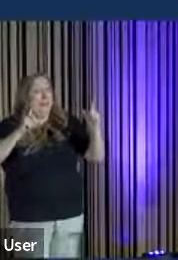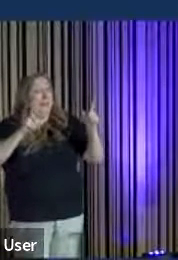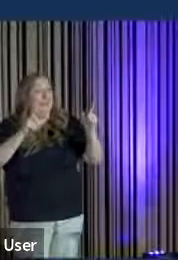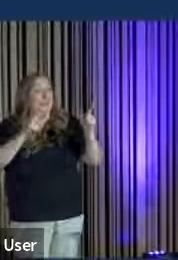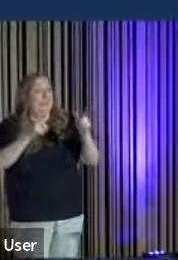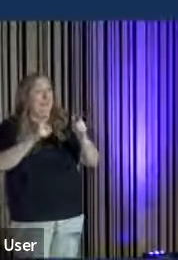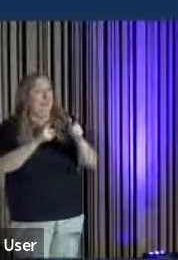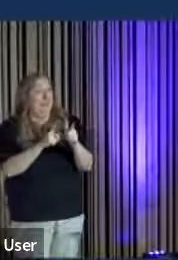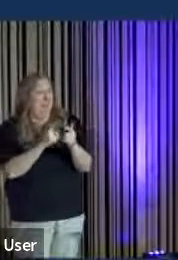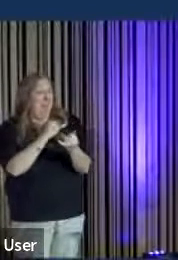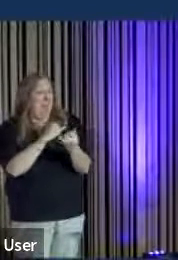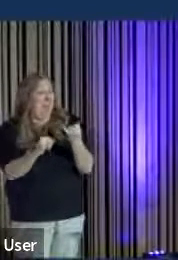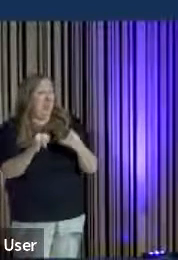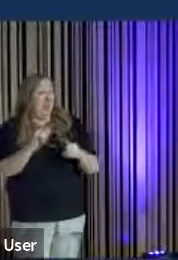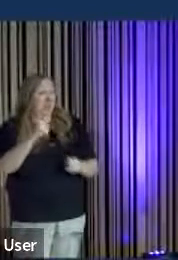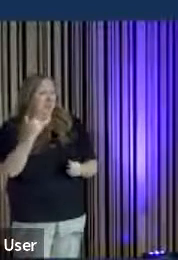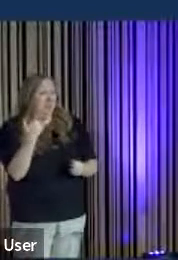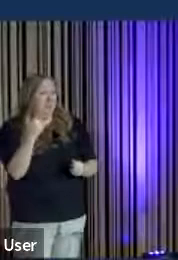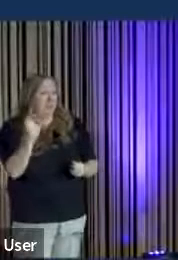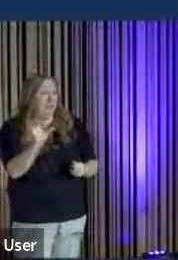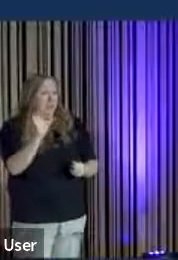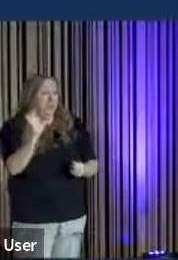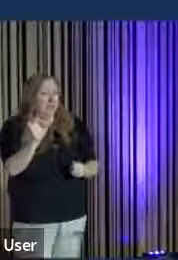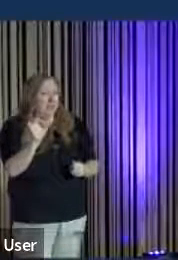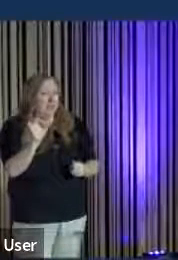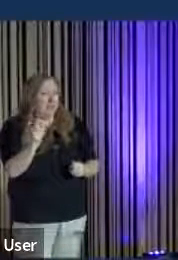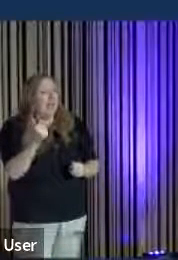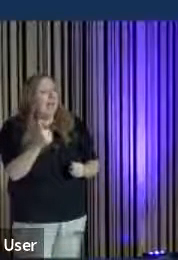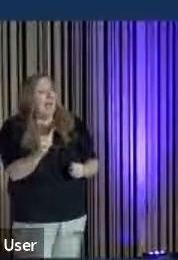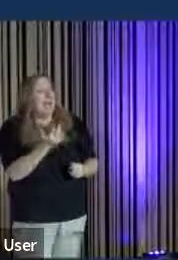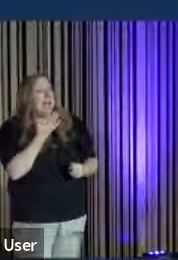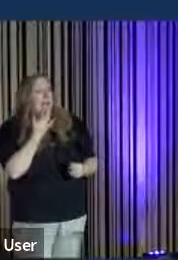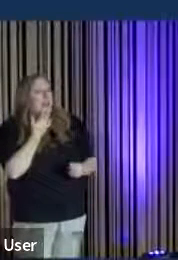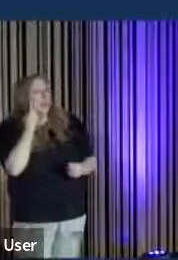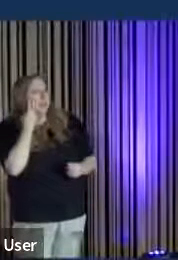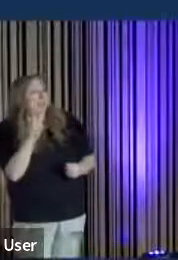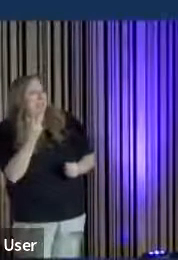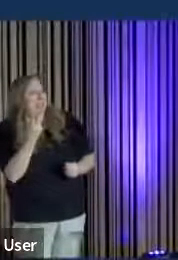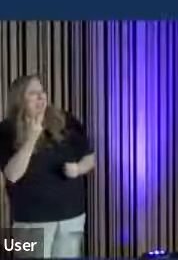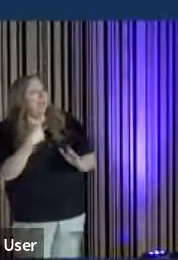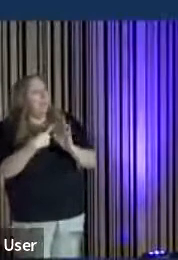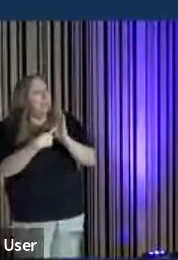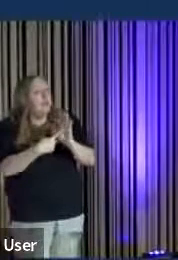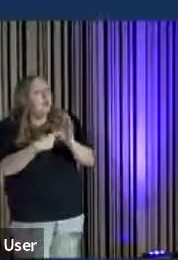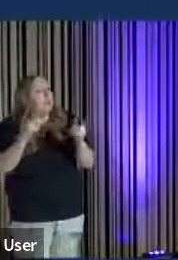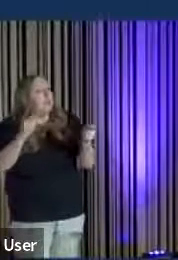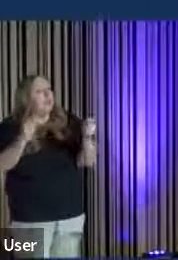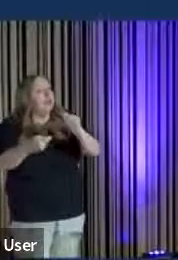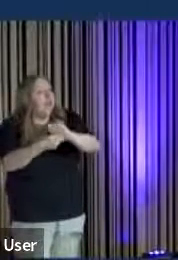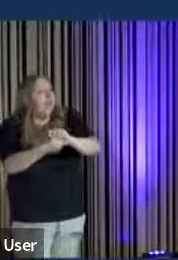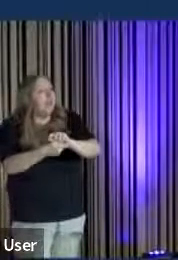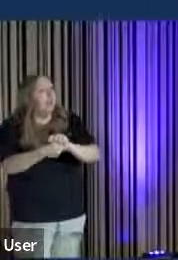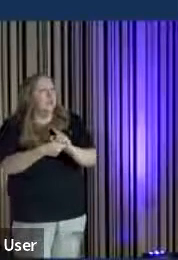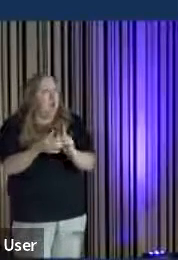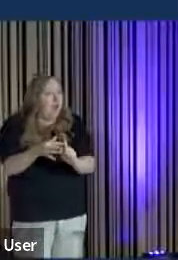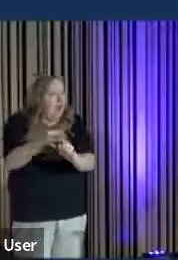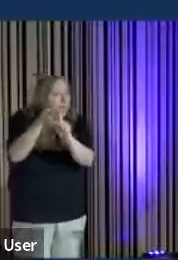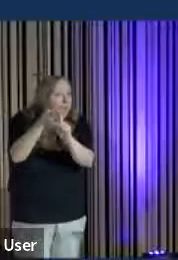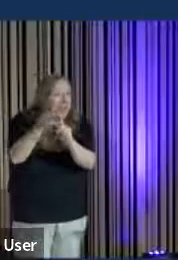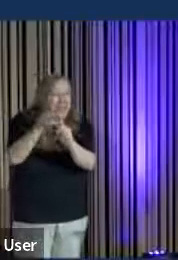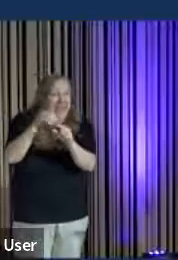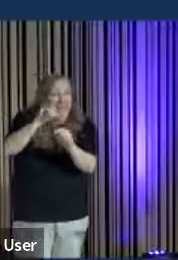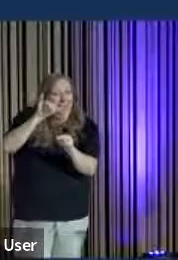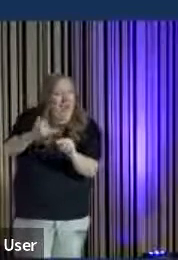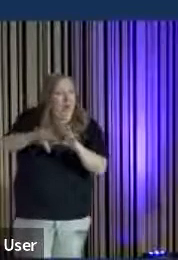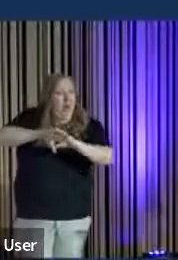21st century. Basically, any color that you see here indicates an anomaly, a change in diversity of this group of